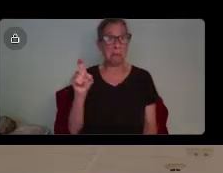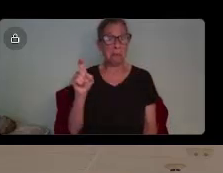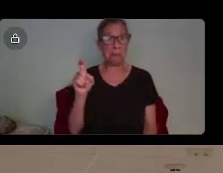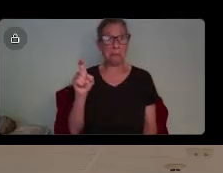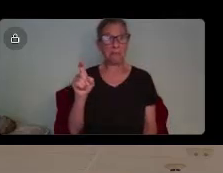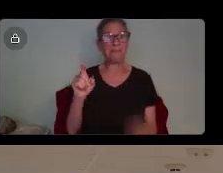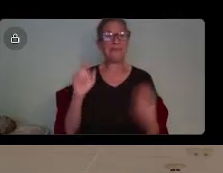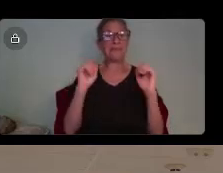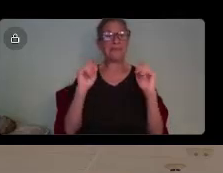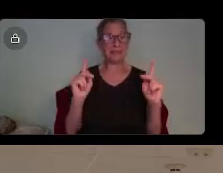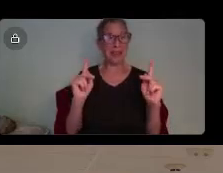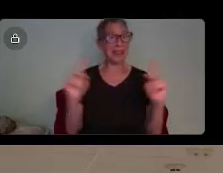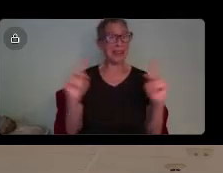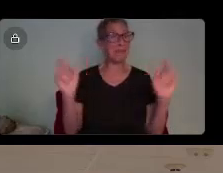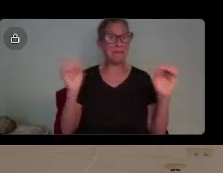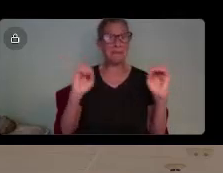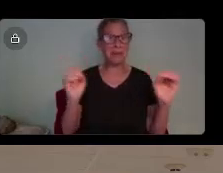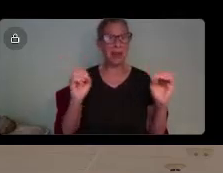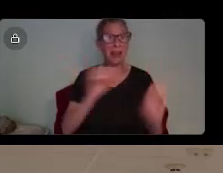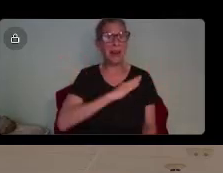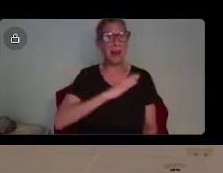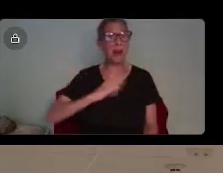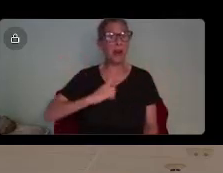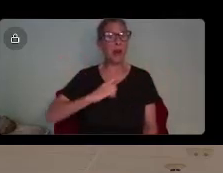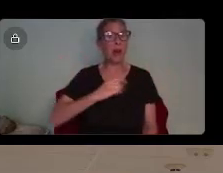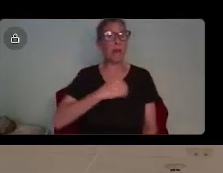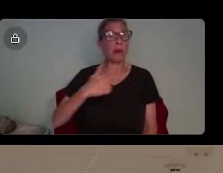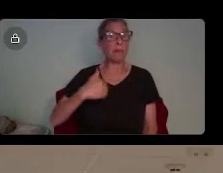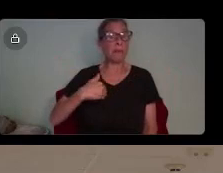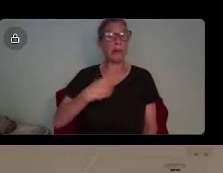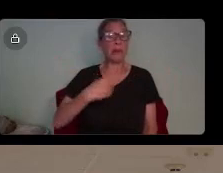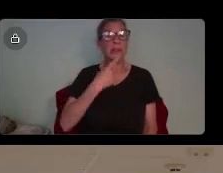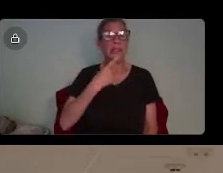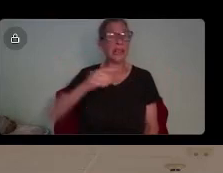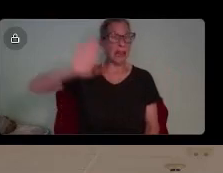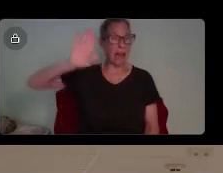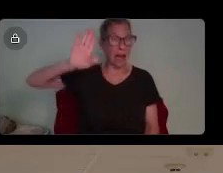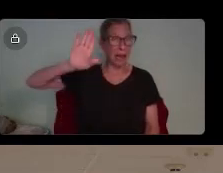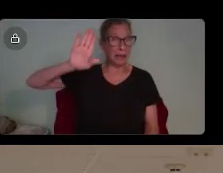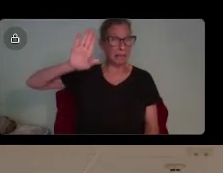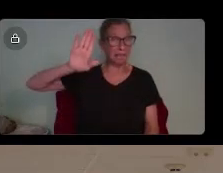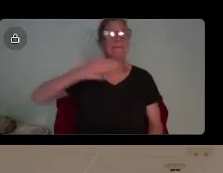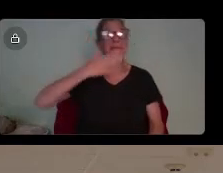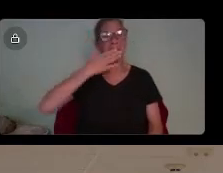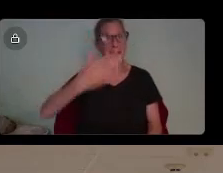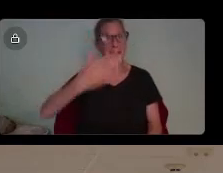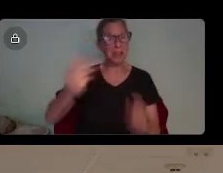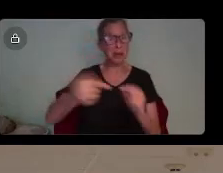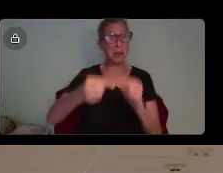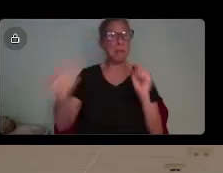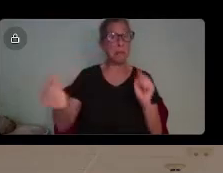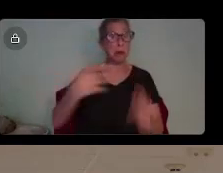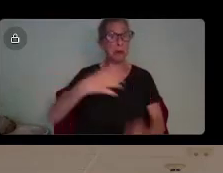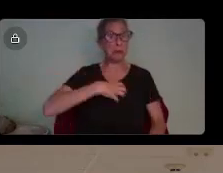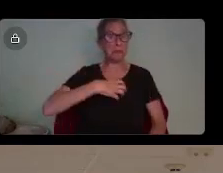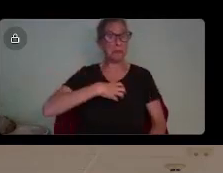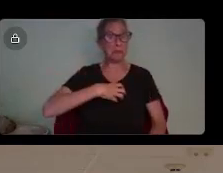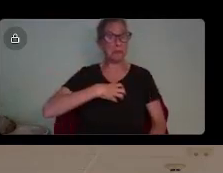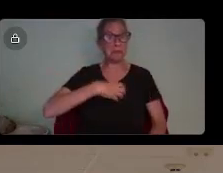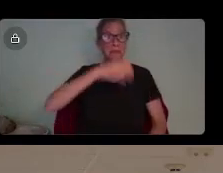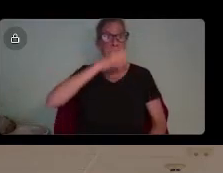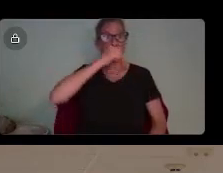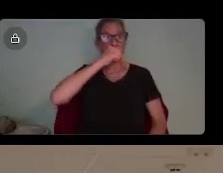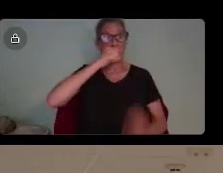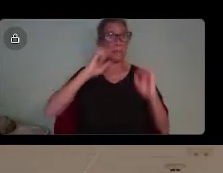Okay, seeing and hearing none. Board members, all in favor, please say aye. Aye. Thank you. All opposed? Hearing